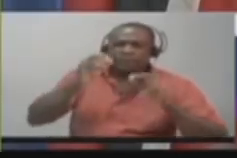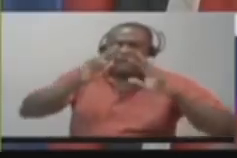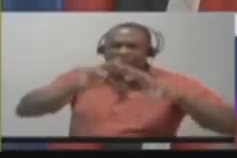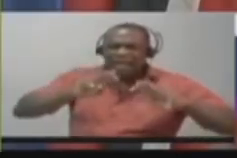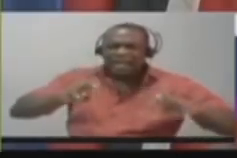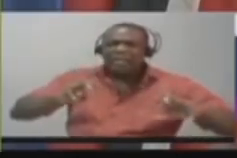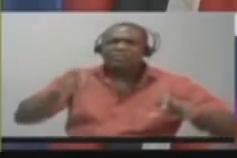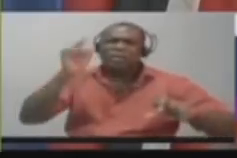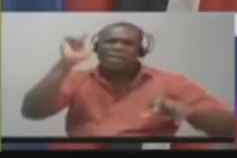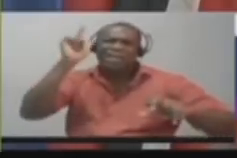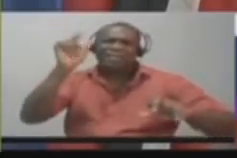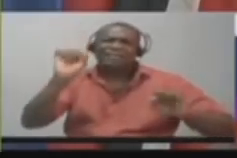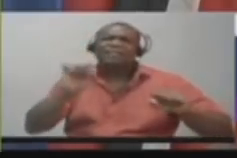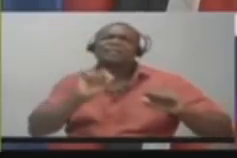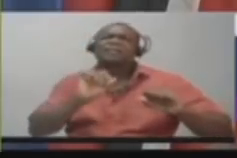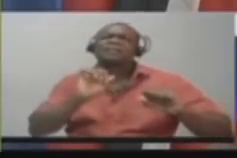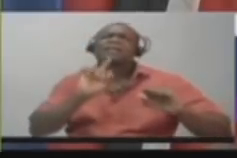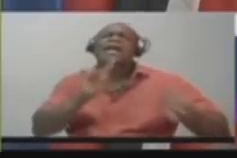at a subsequent point.